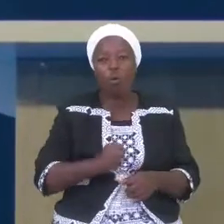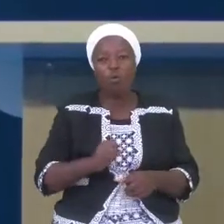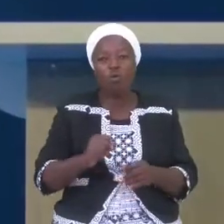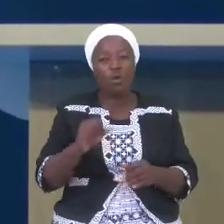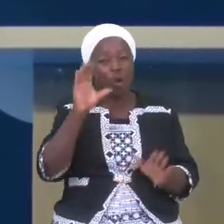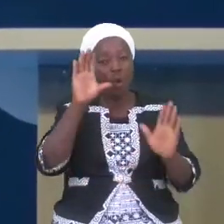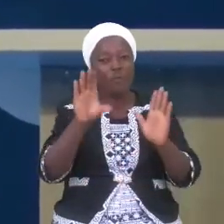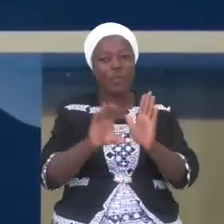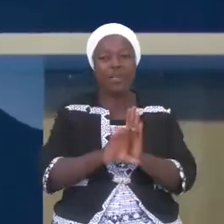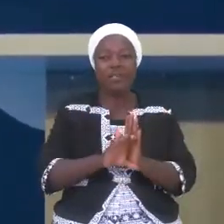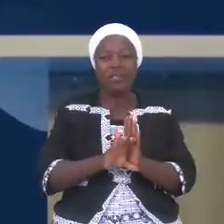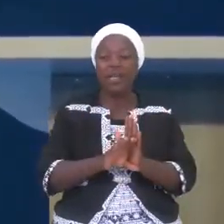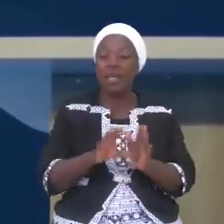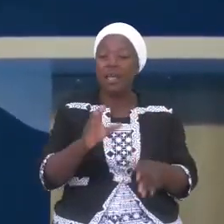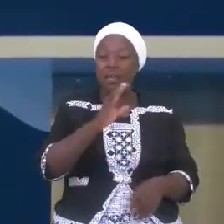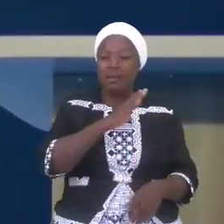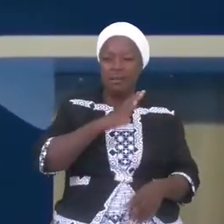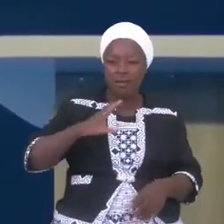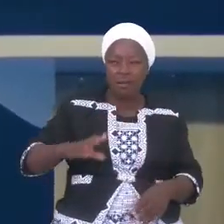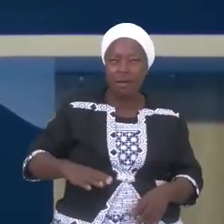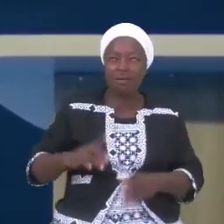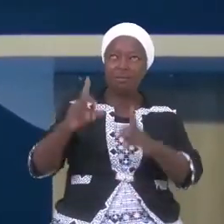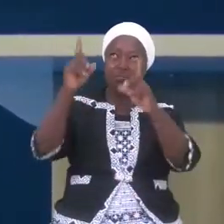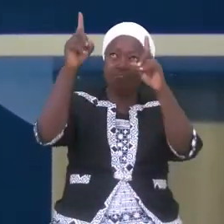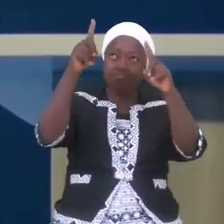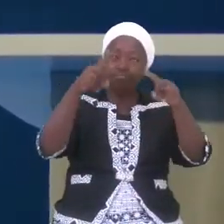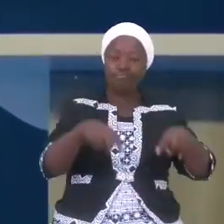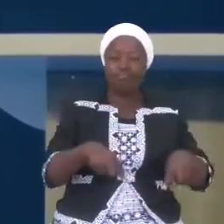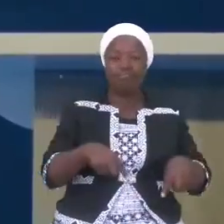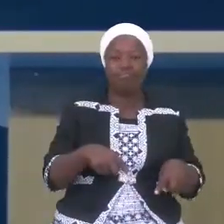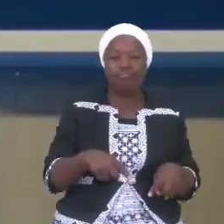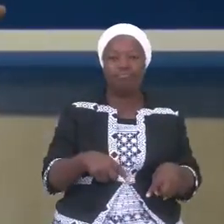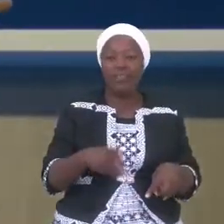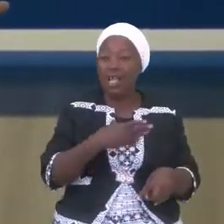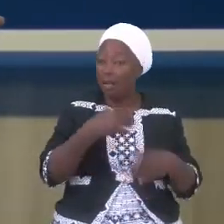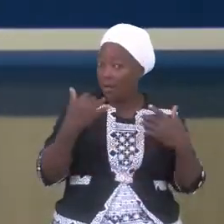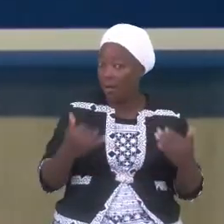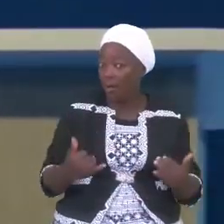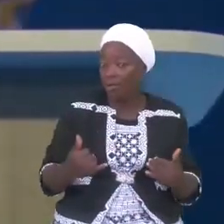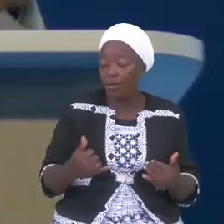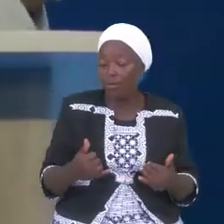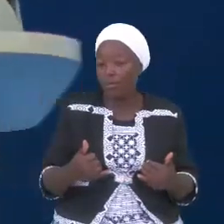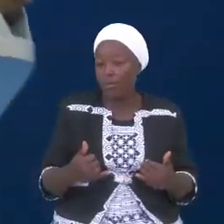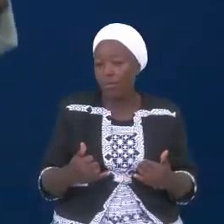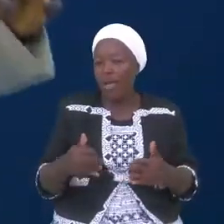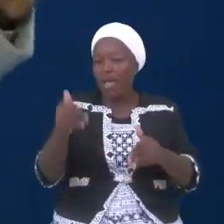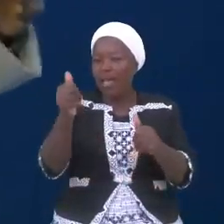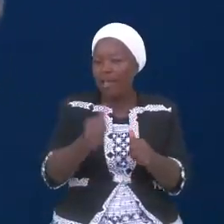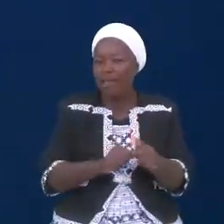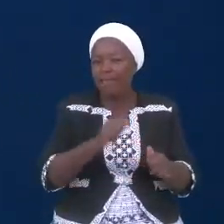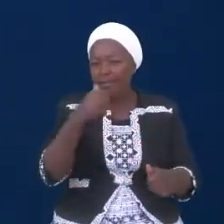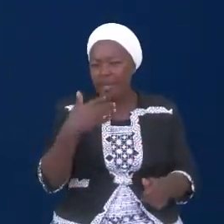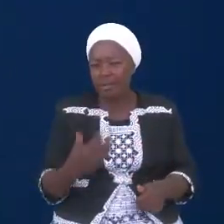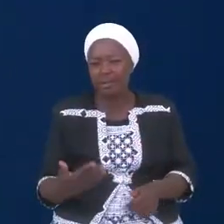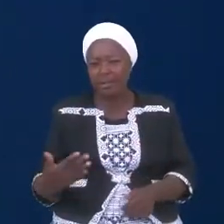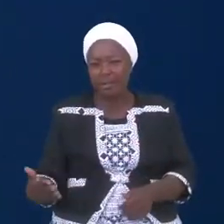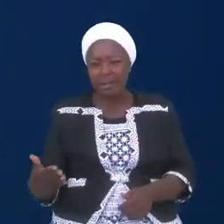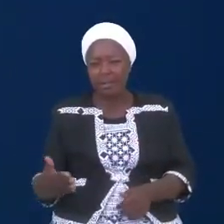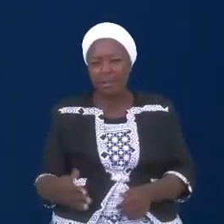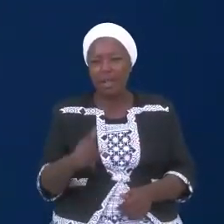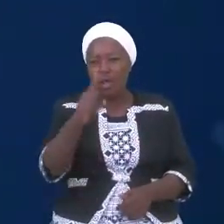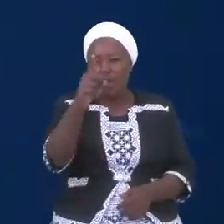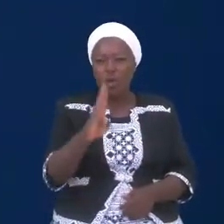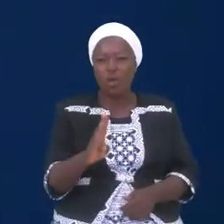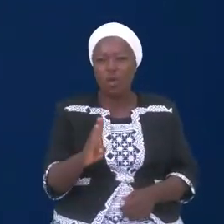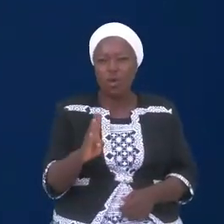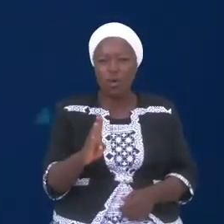covenant, Christ came. And now, everything God gives